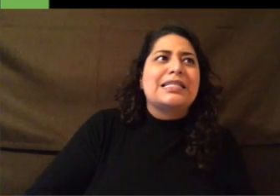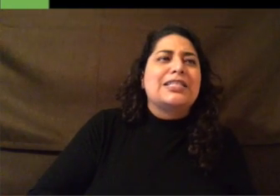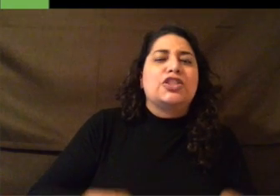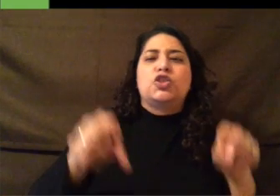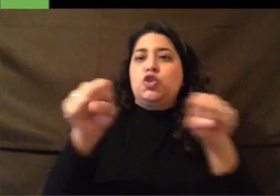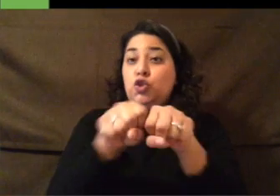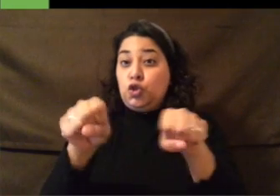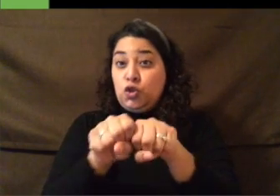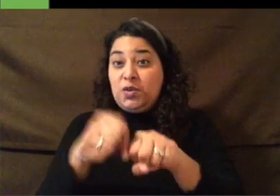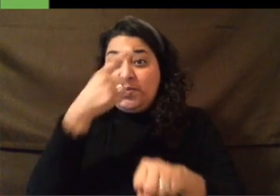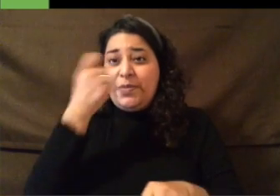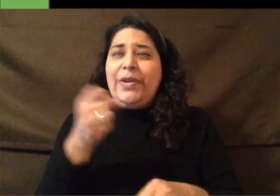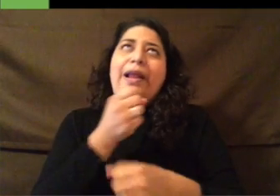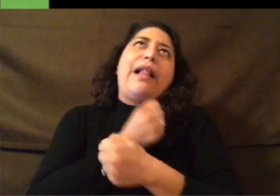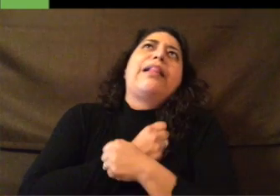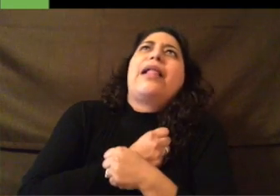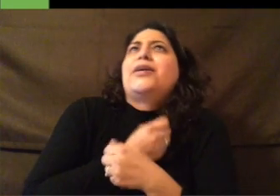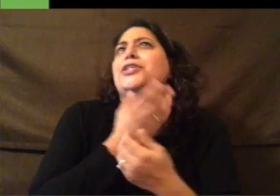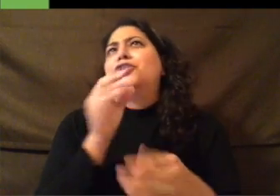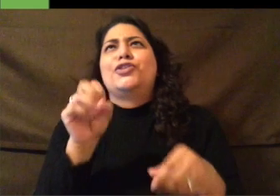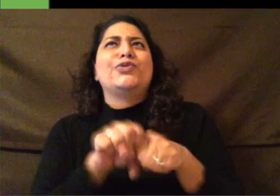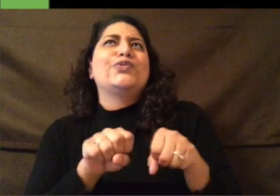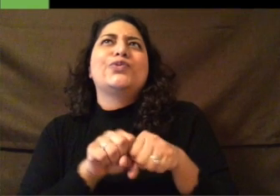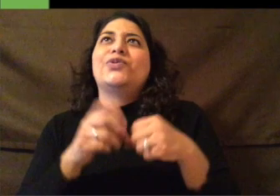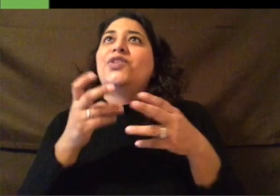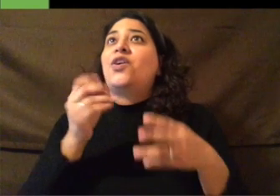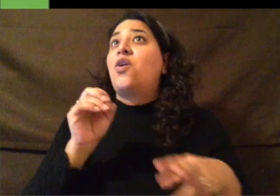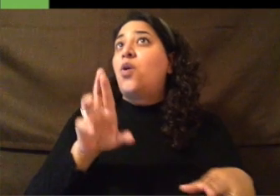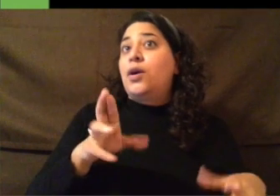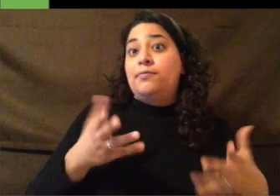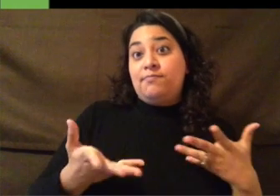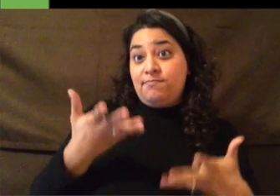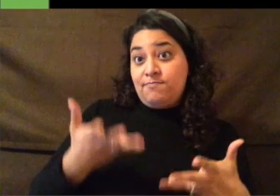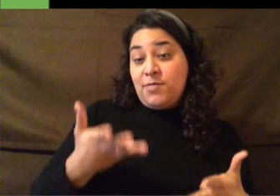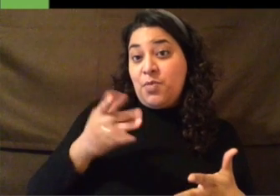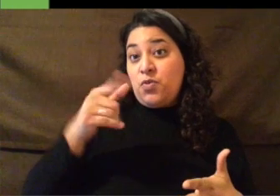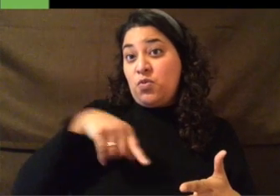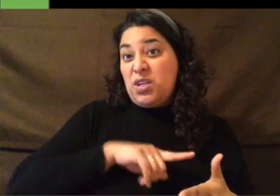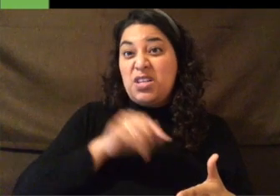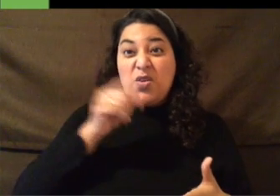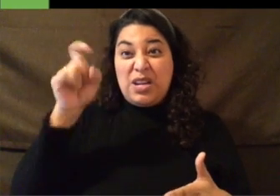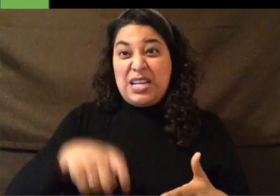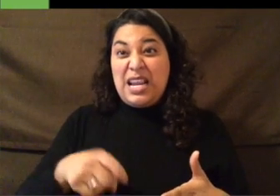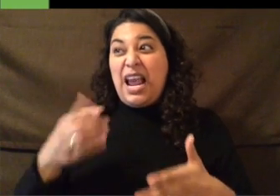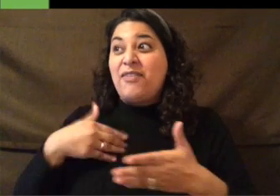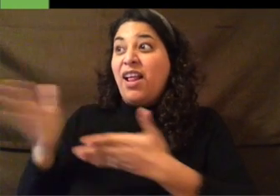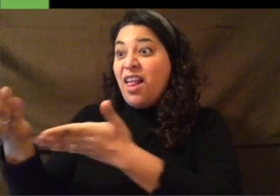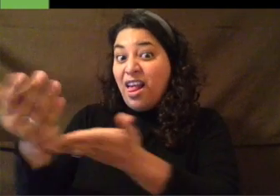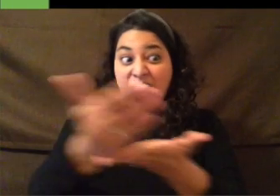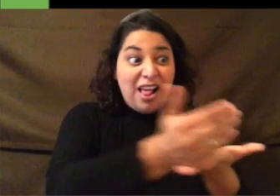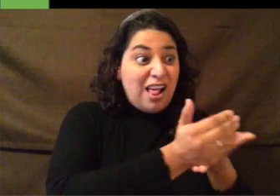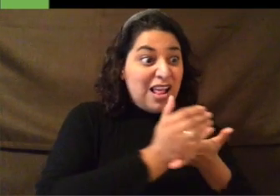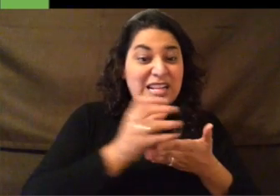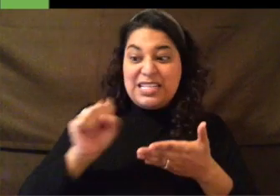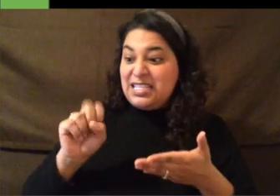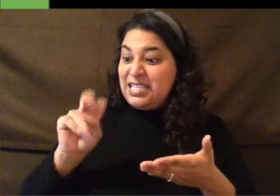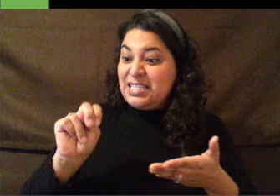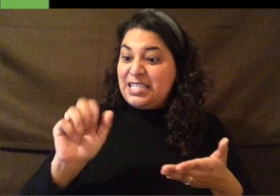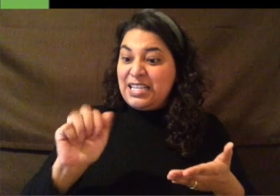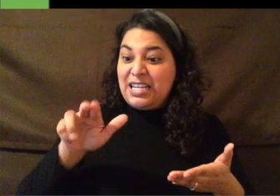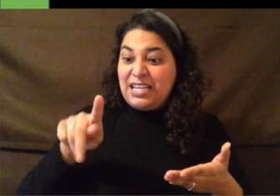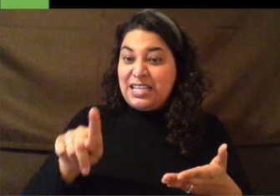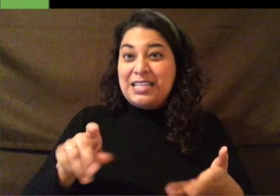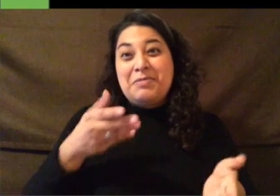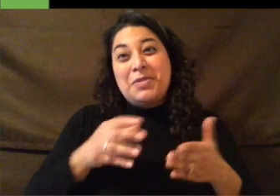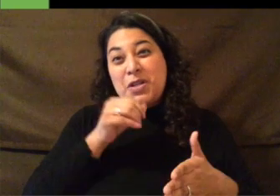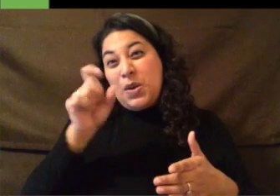don't need, or just shoes because we're in love with them, or maybe we don't need to grab all those snacks at the store.